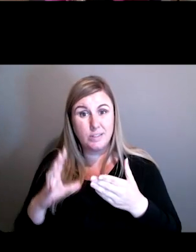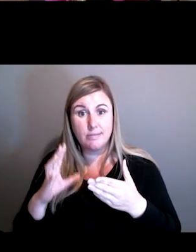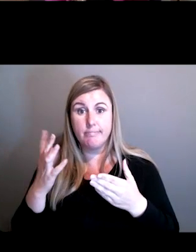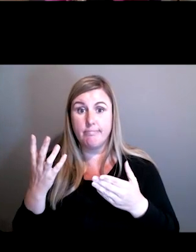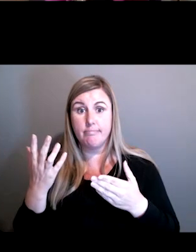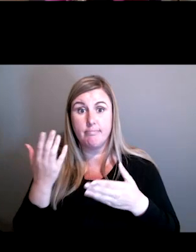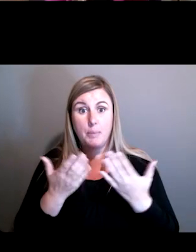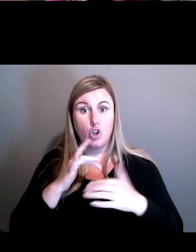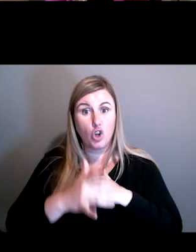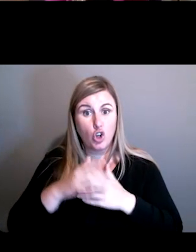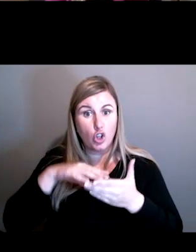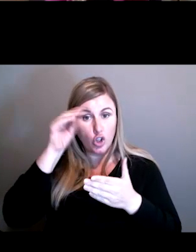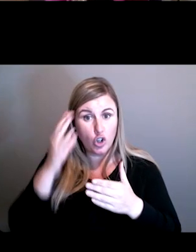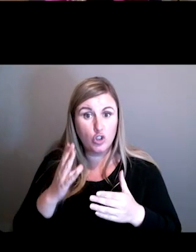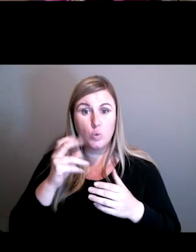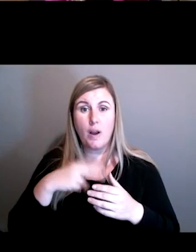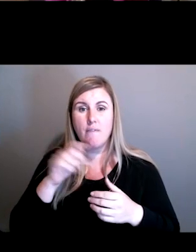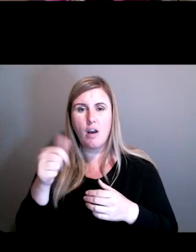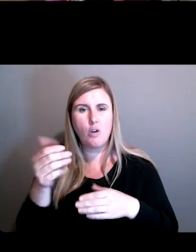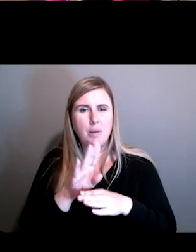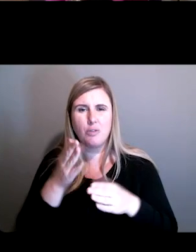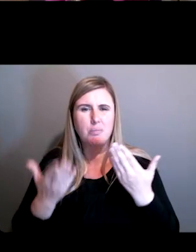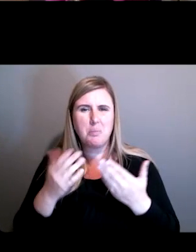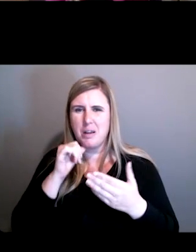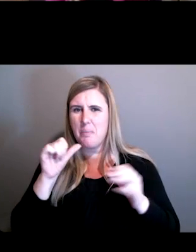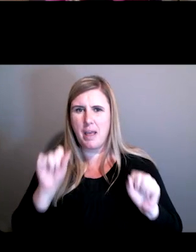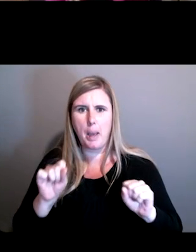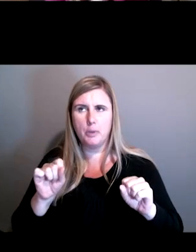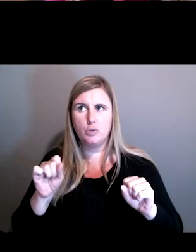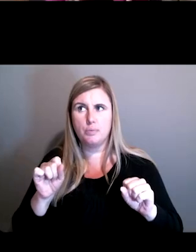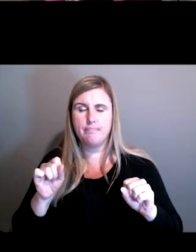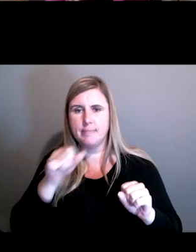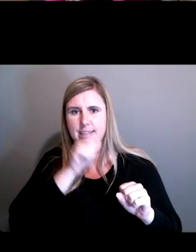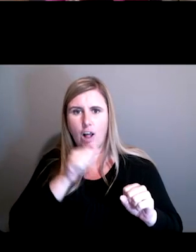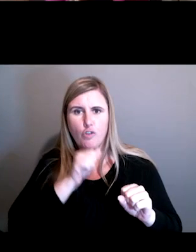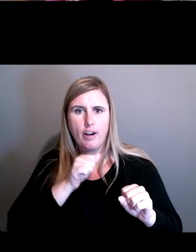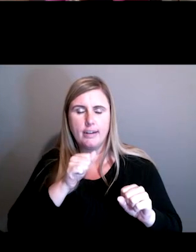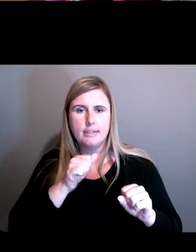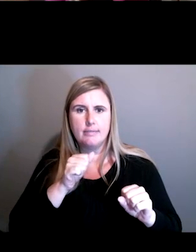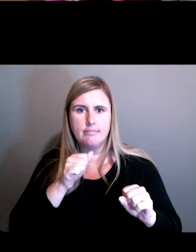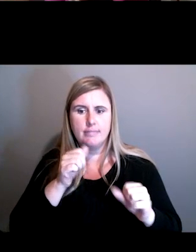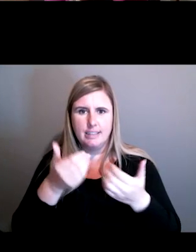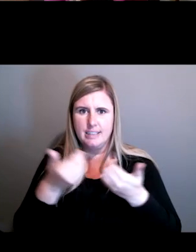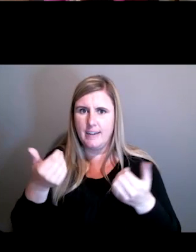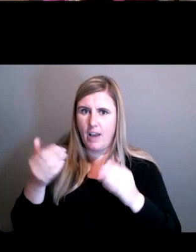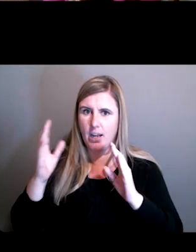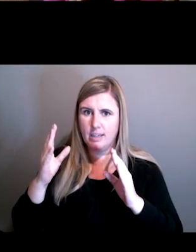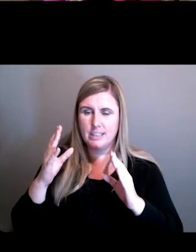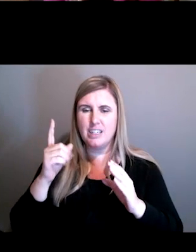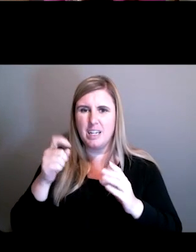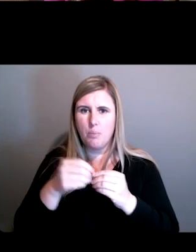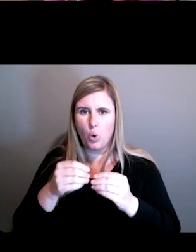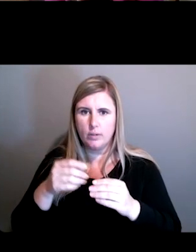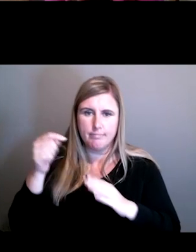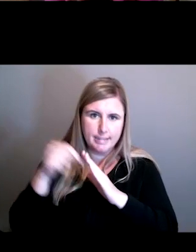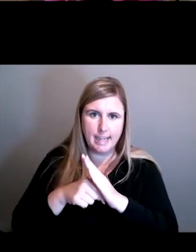early learners or have other behaviors that may not be able to tolerate divided attention and need a more dense schedule of